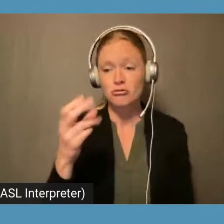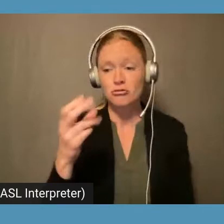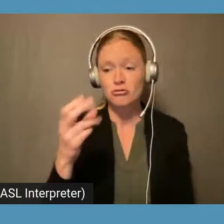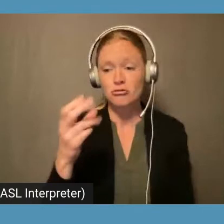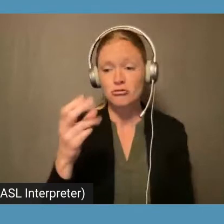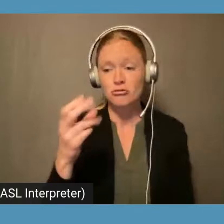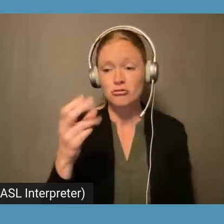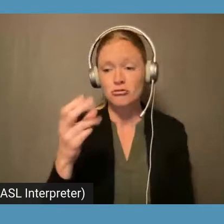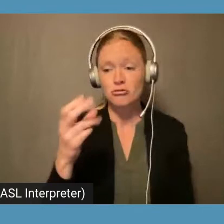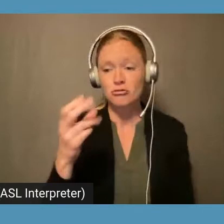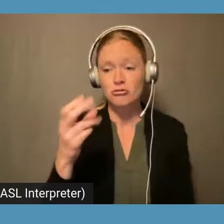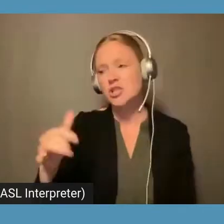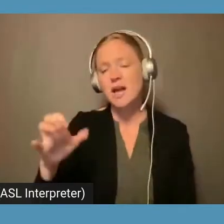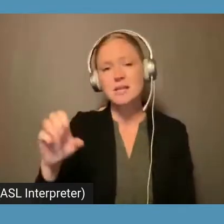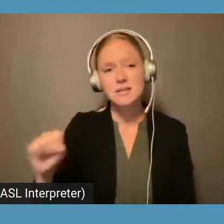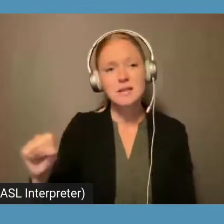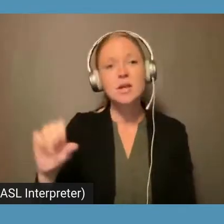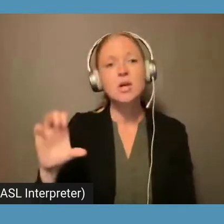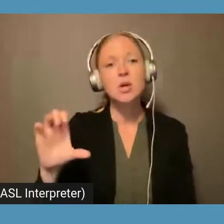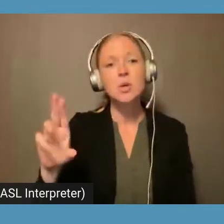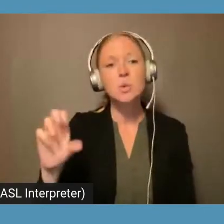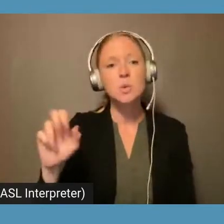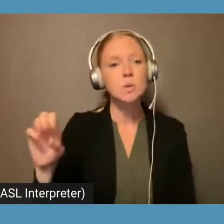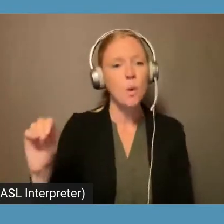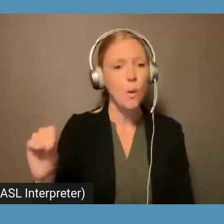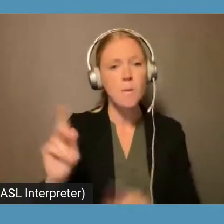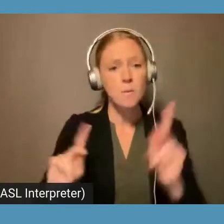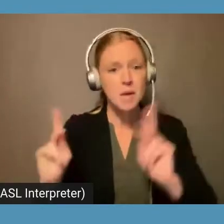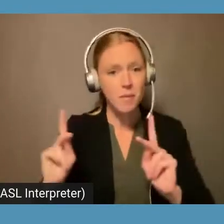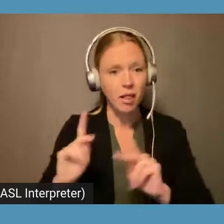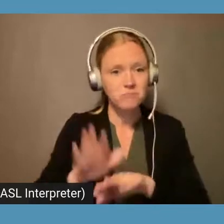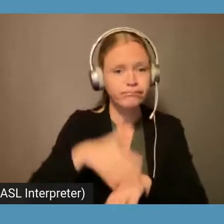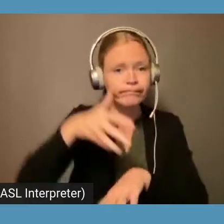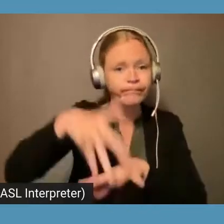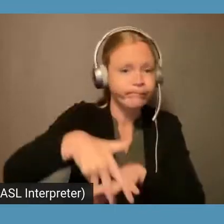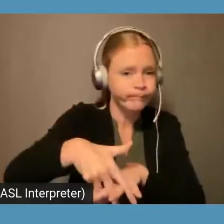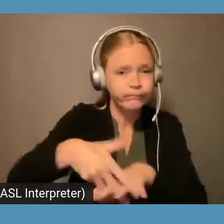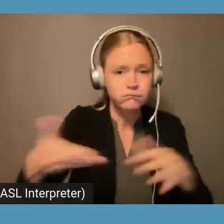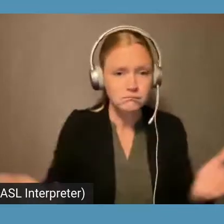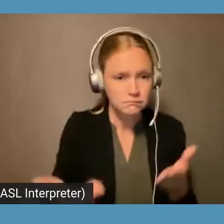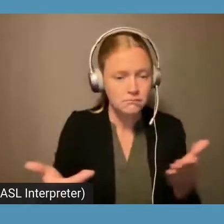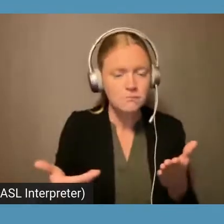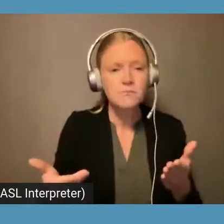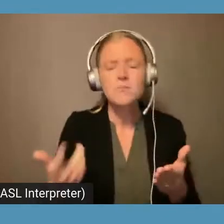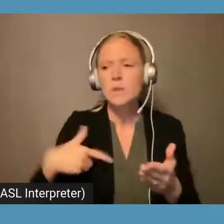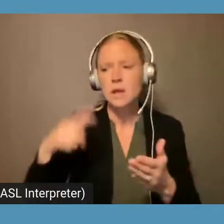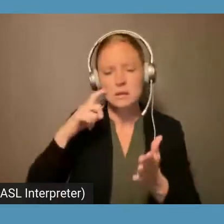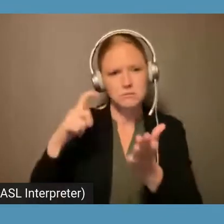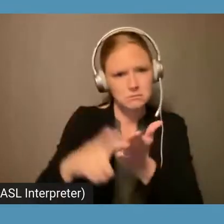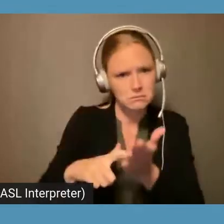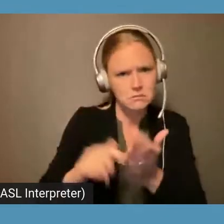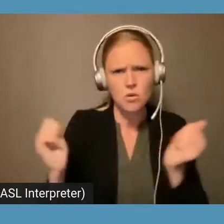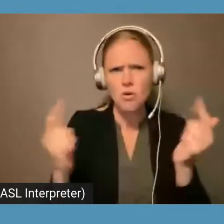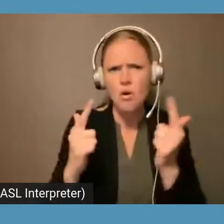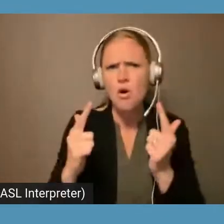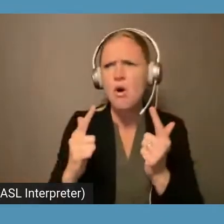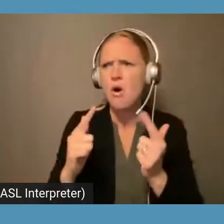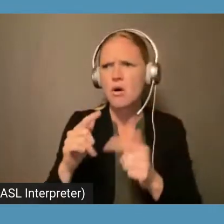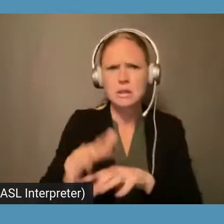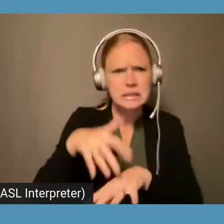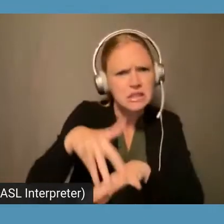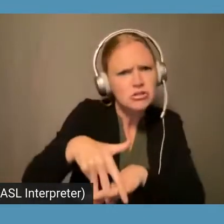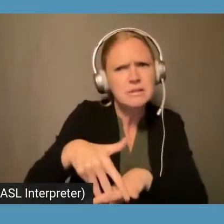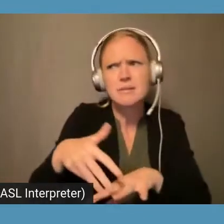peoples. Wherever we are, let us acknowledge all Indigenous nations as living communities, their elders,